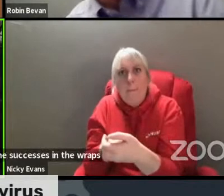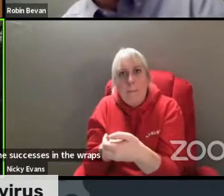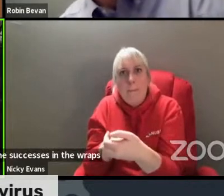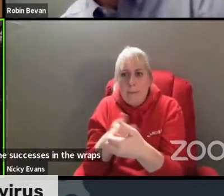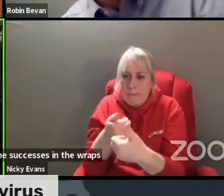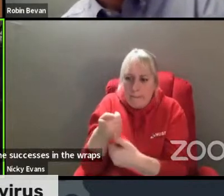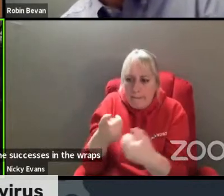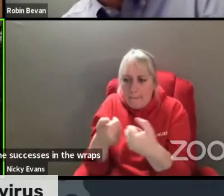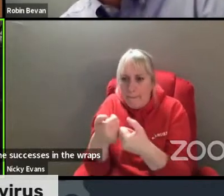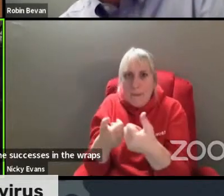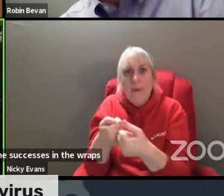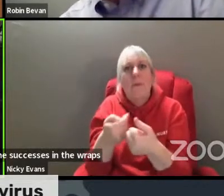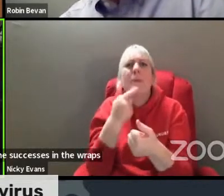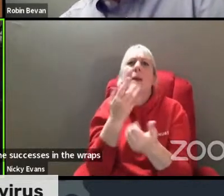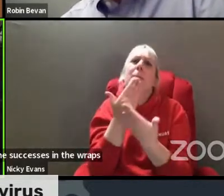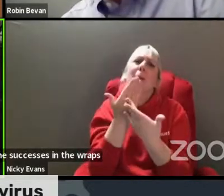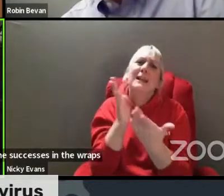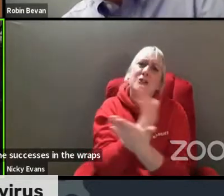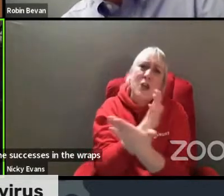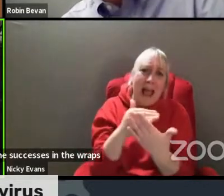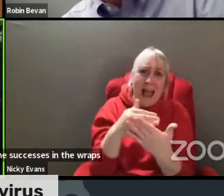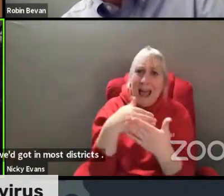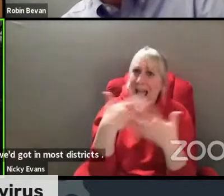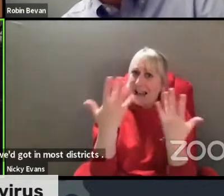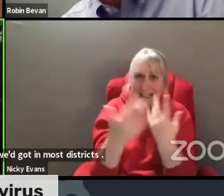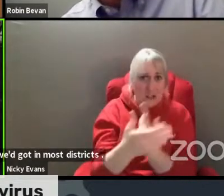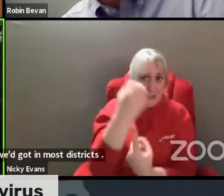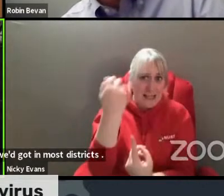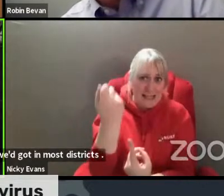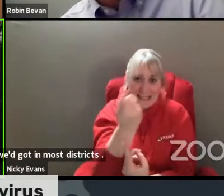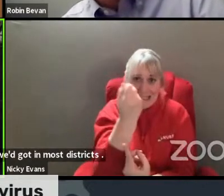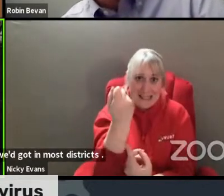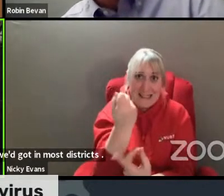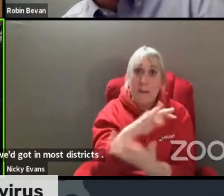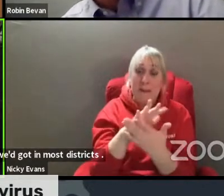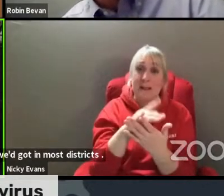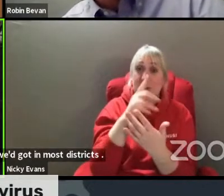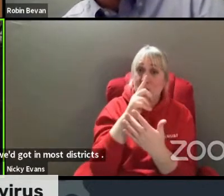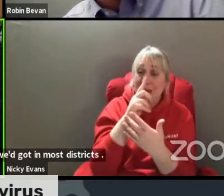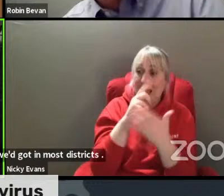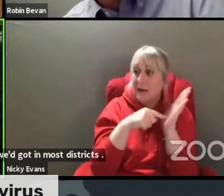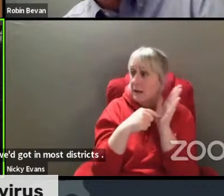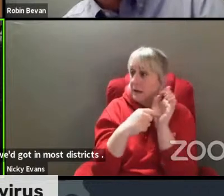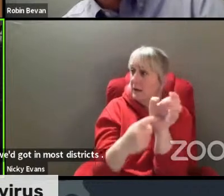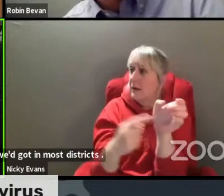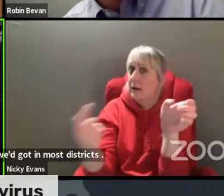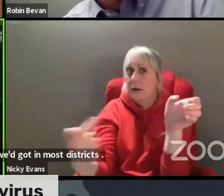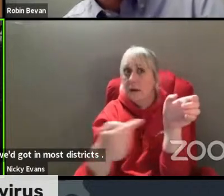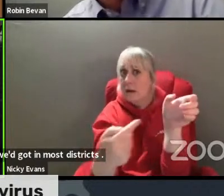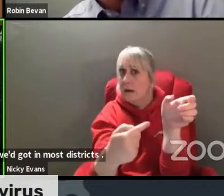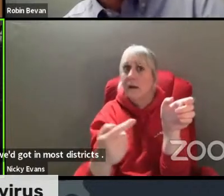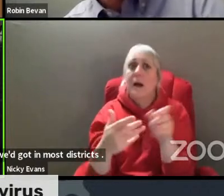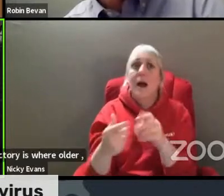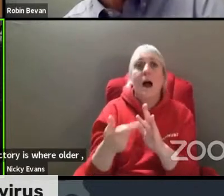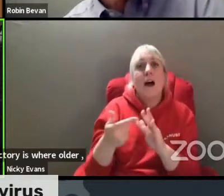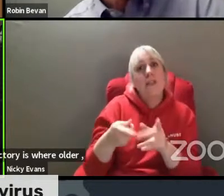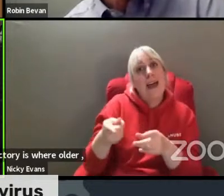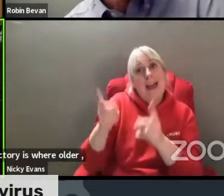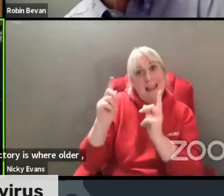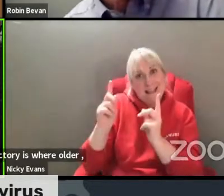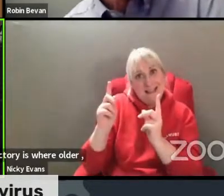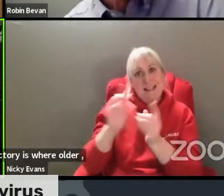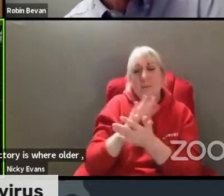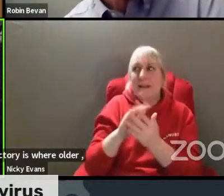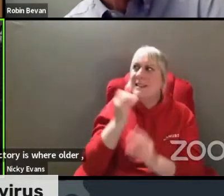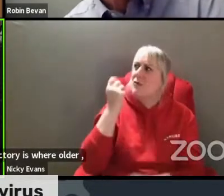that sort of situation are working from home. So we can take them to the head teachers who haven't quite seen that it is a route to go down,